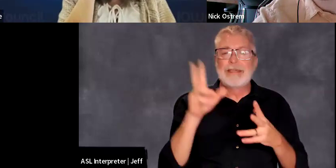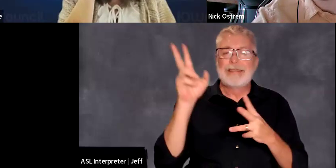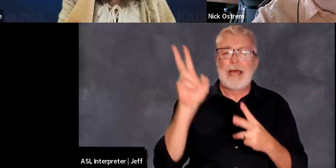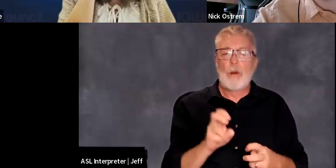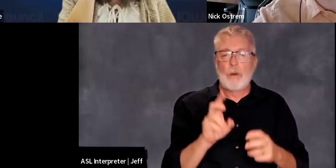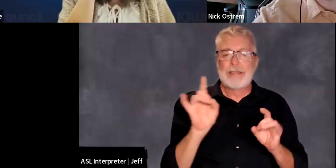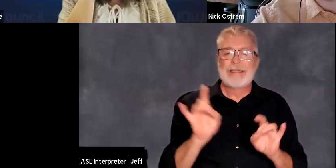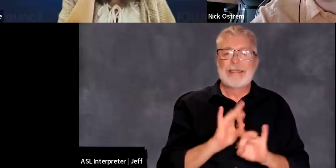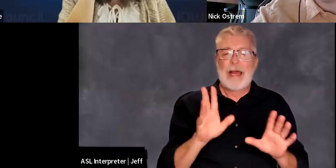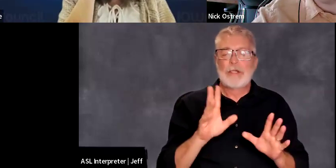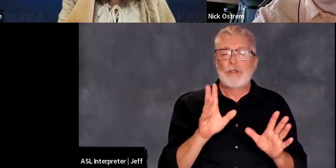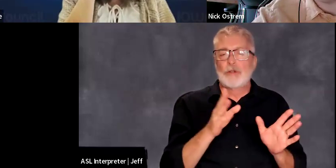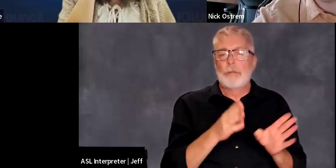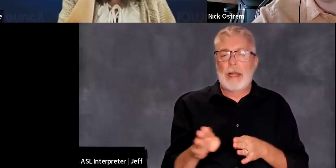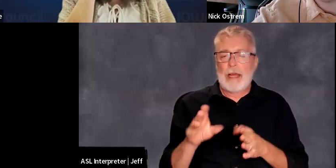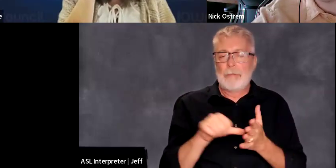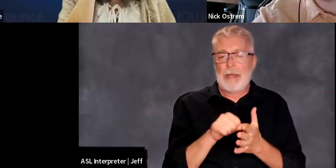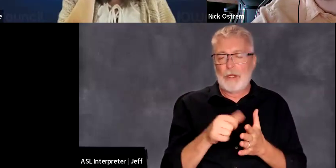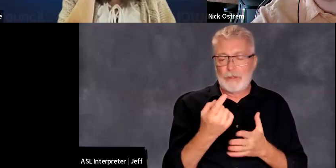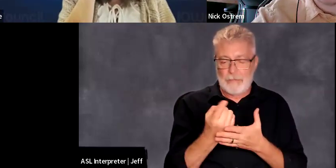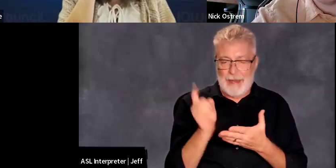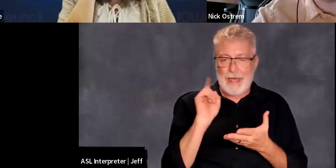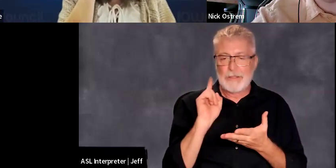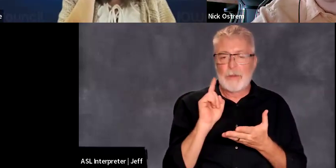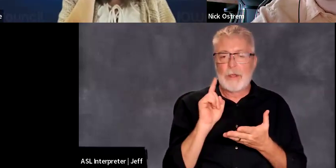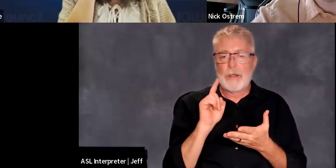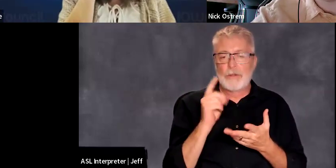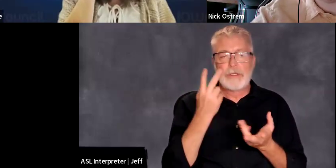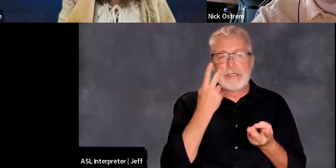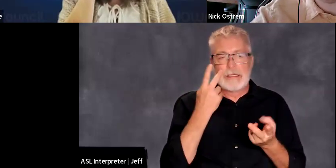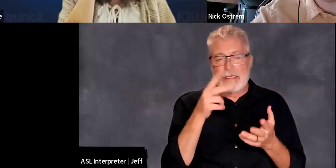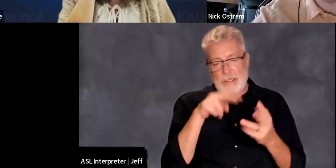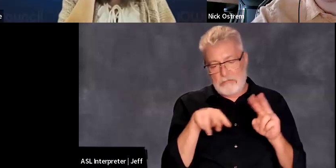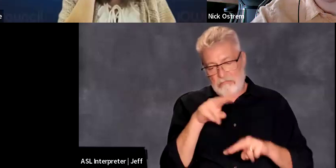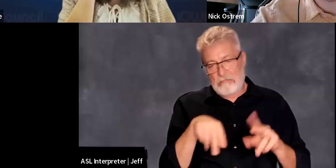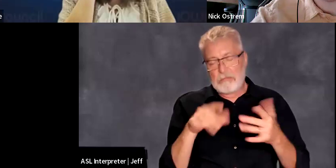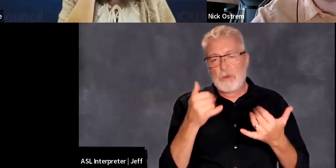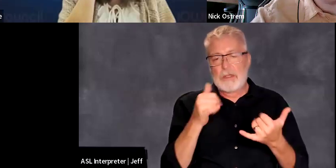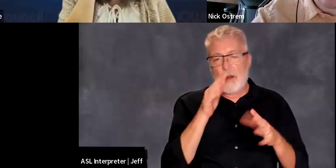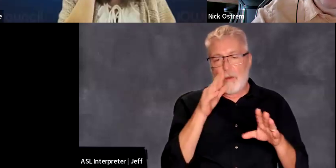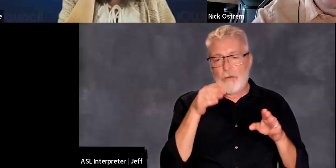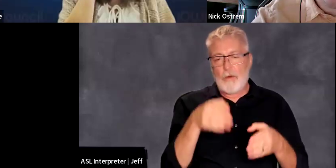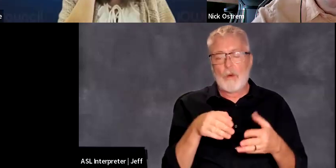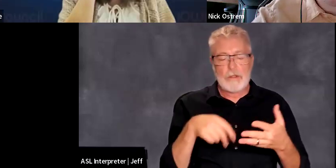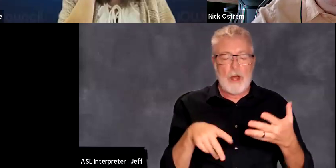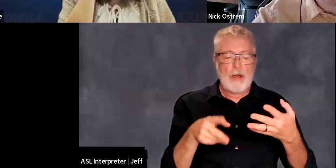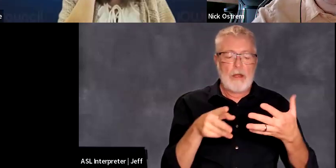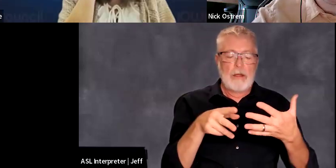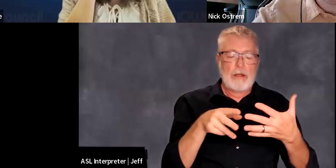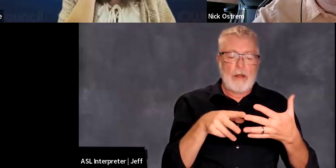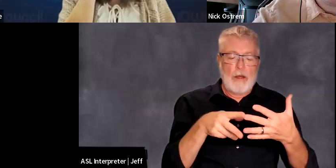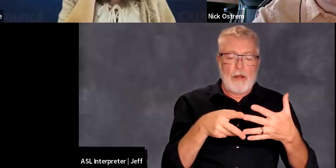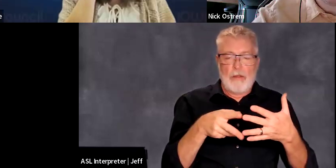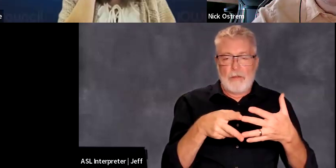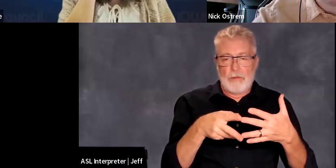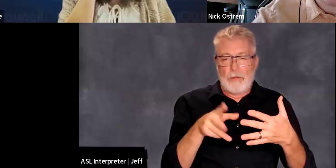plan page last week, um, just to see what's going on. So today we will start focusing on steps 3 and 4.